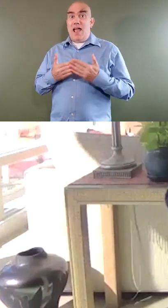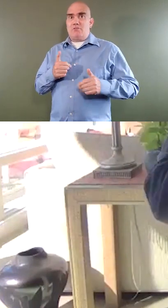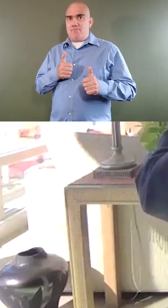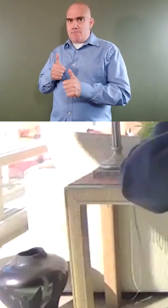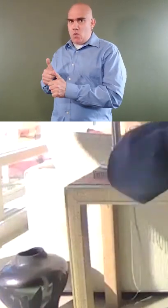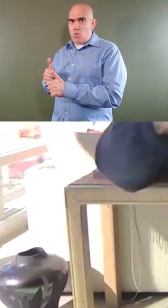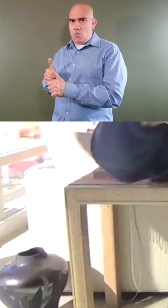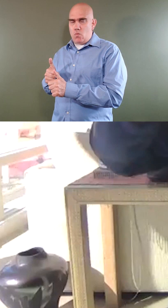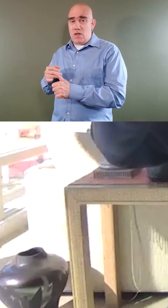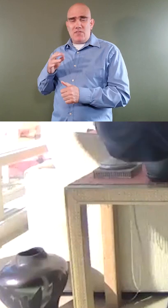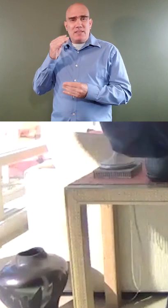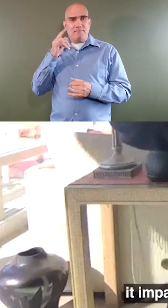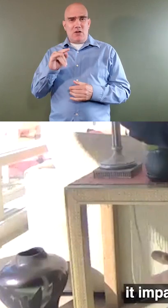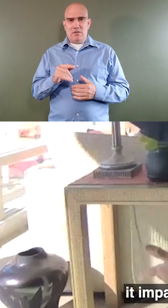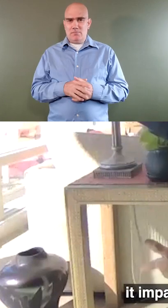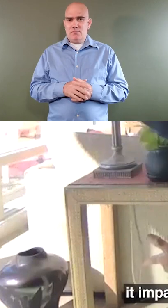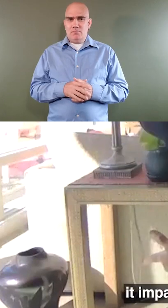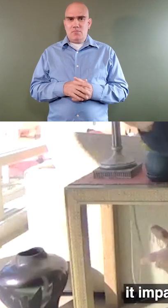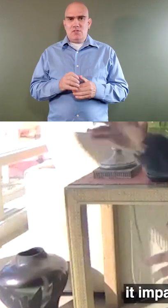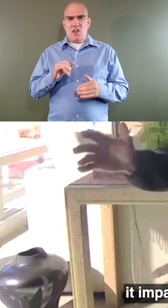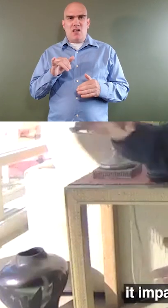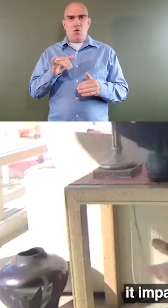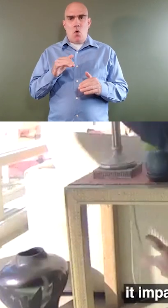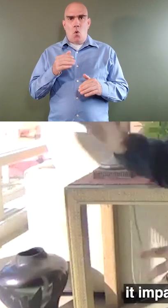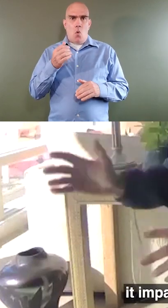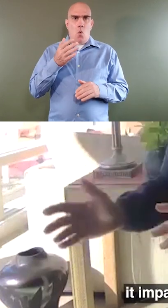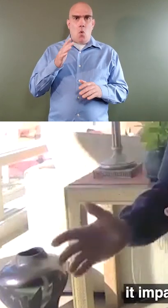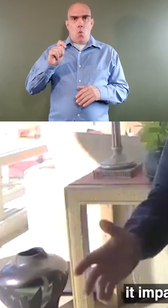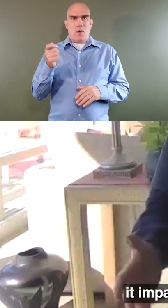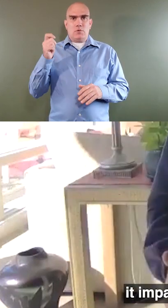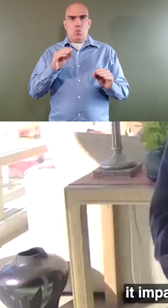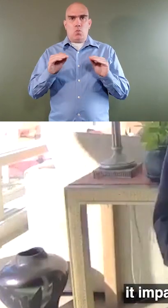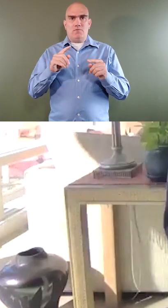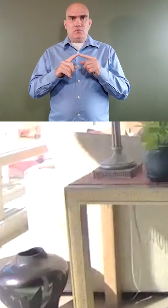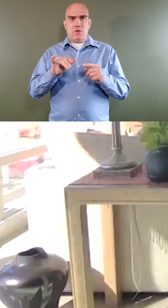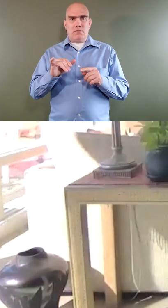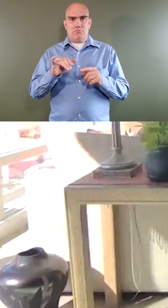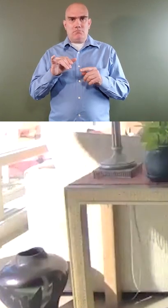If you think about it, it imparts a whipping action to the move.